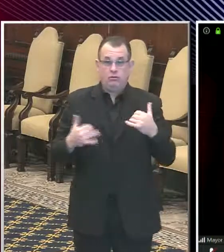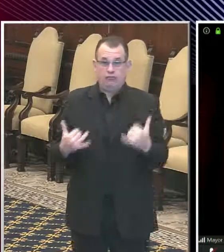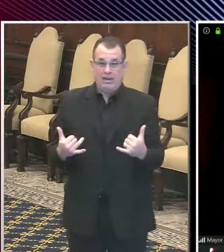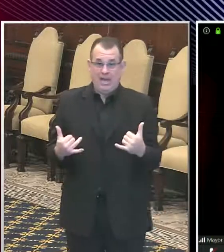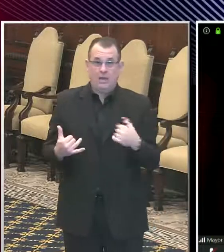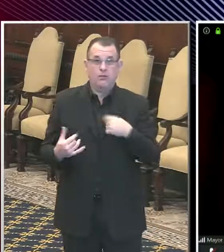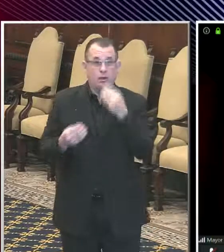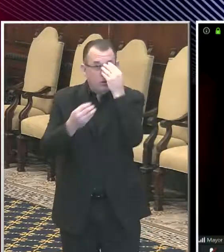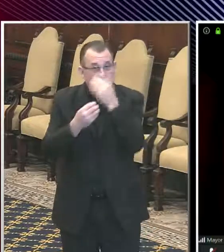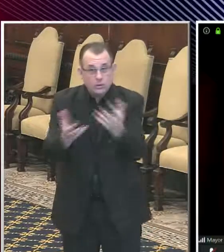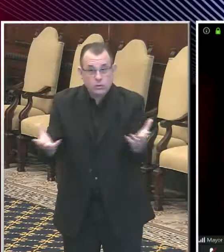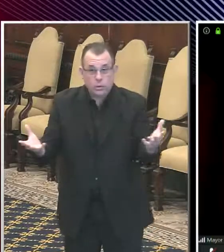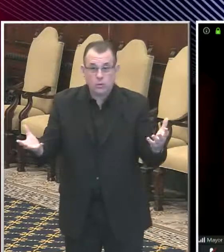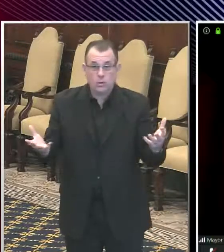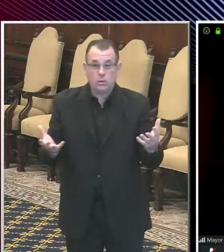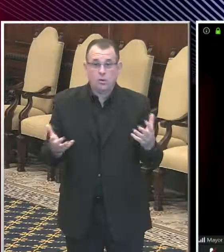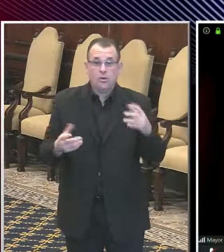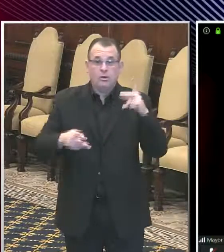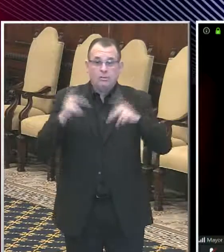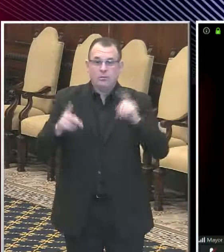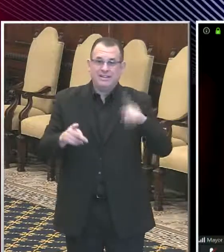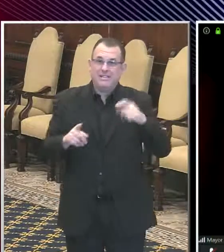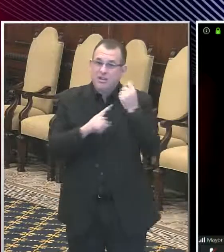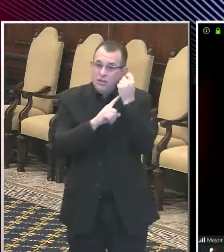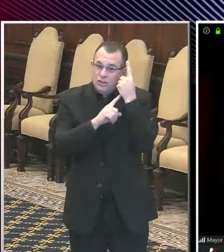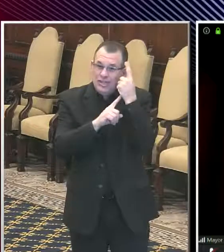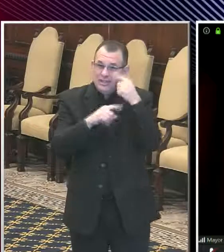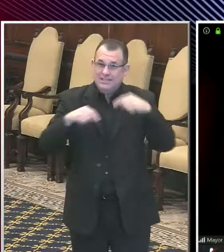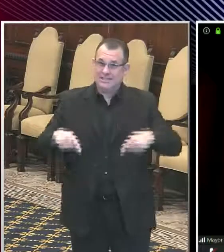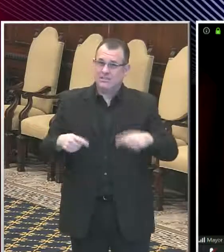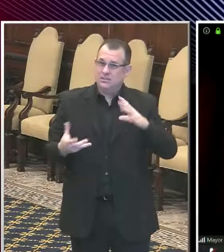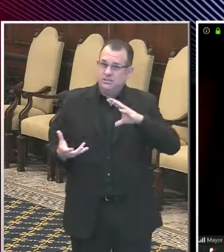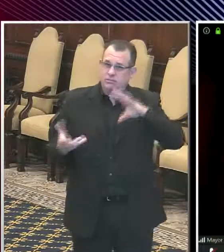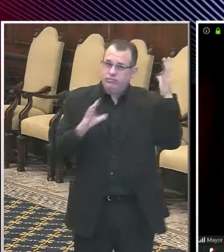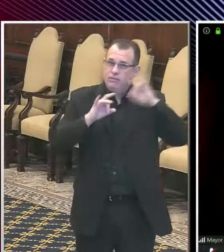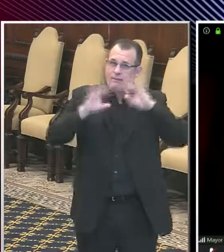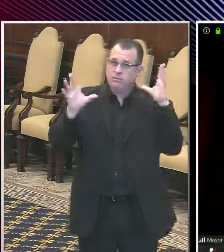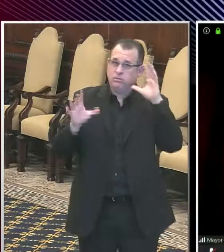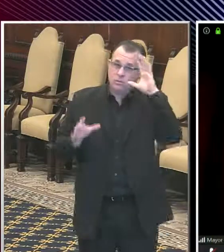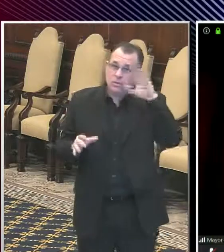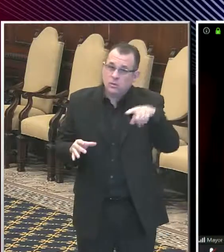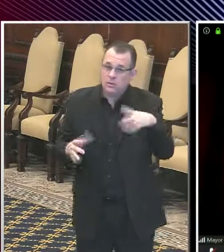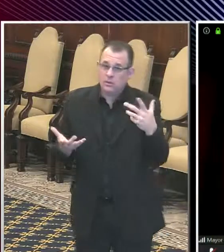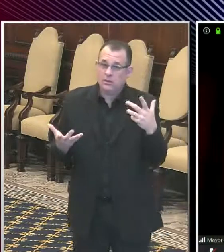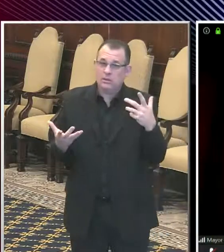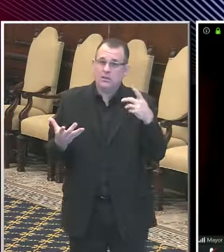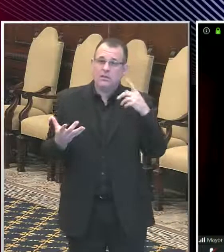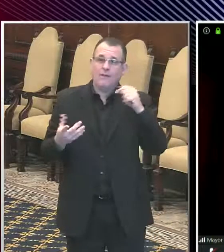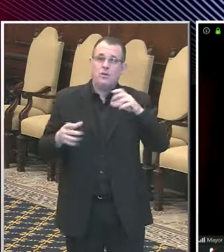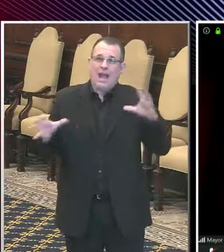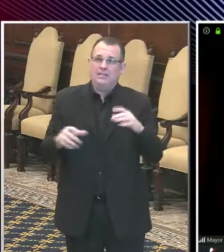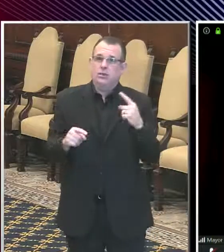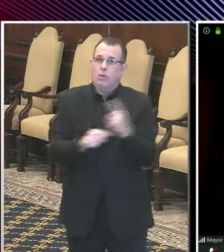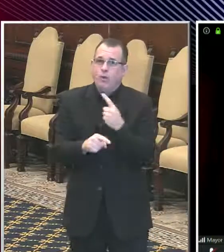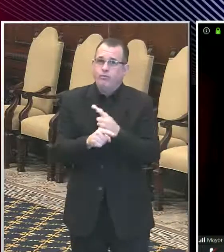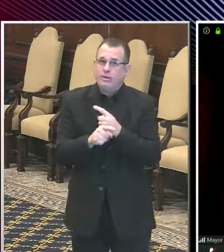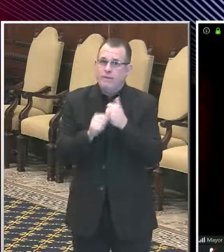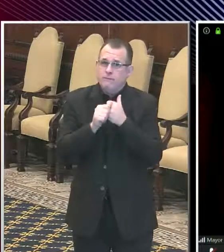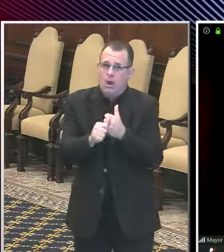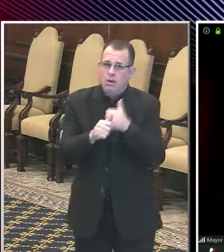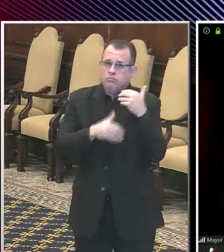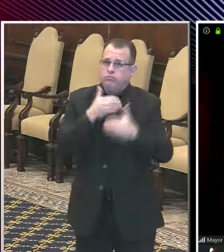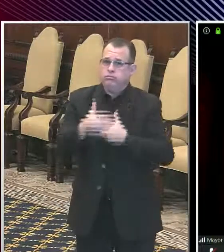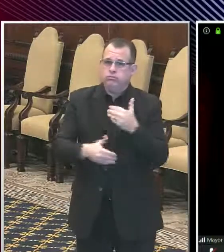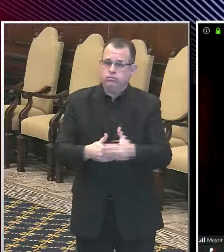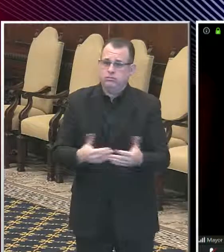people need to understand that we're in this crisis situation and need to act accordingly and not trash our own